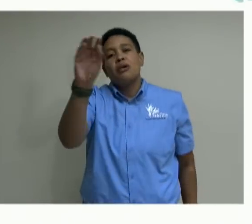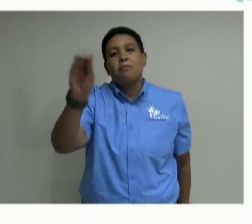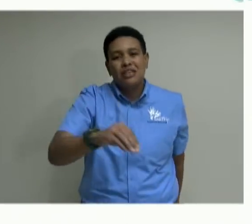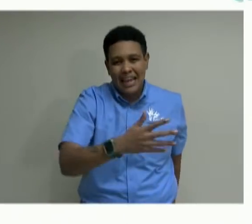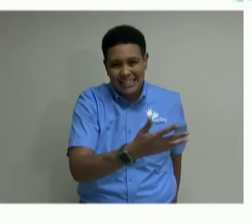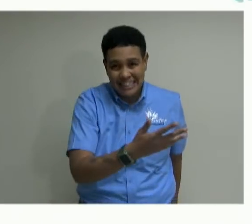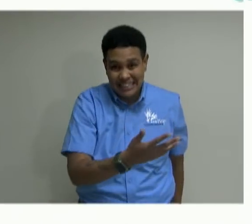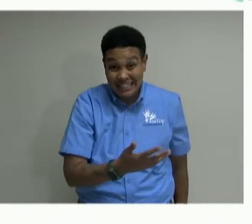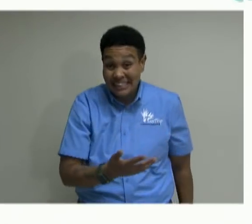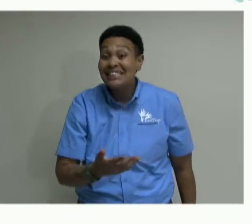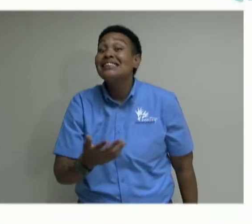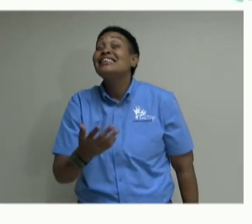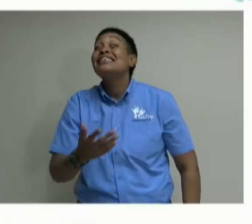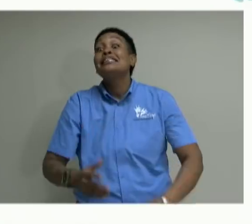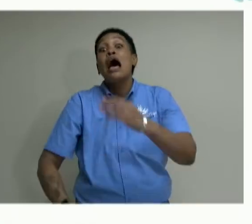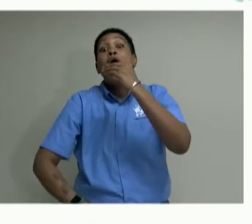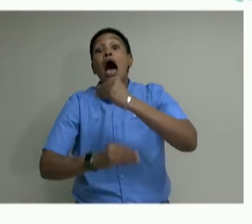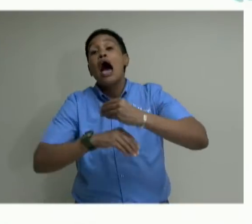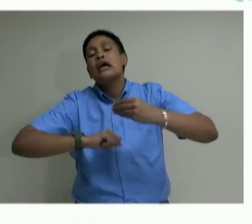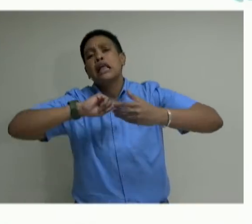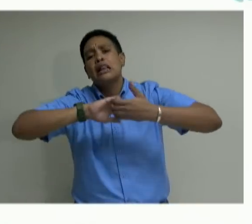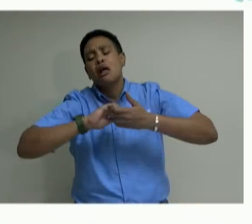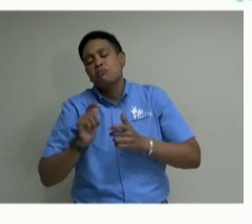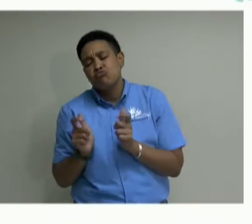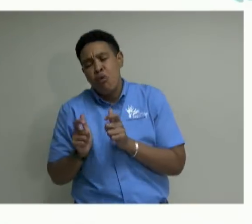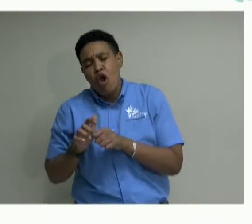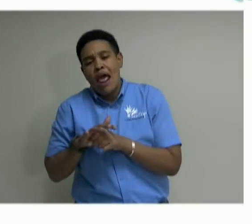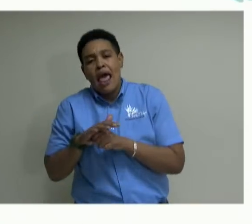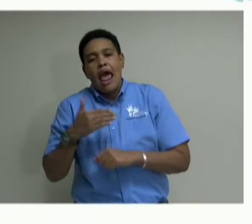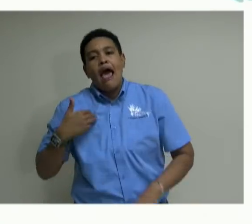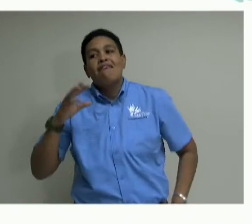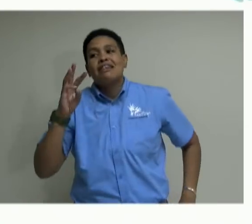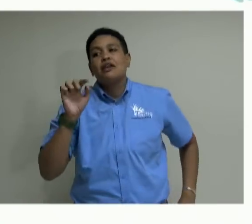37.3%. And St. Thomas, the smallest area, has